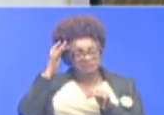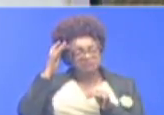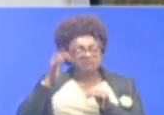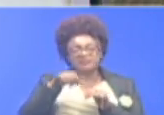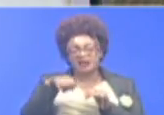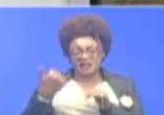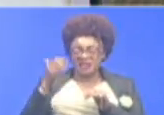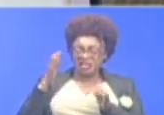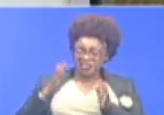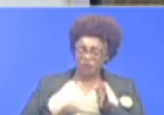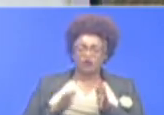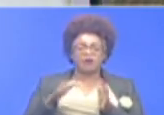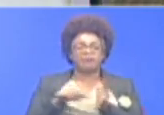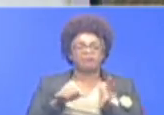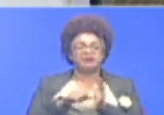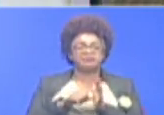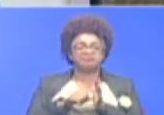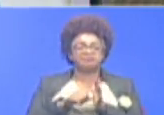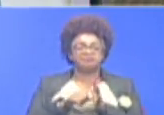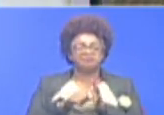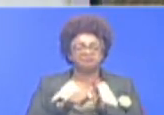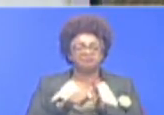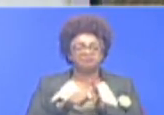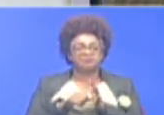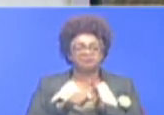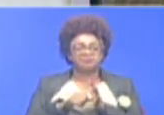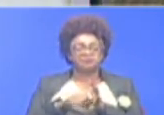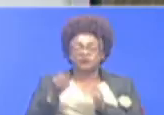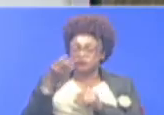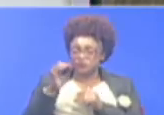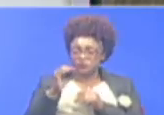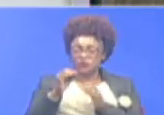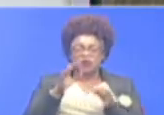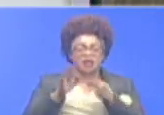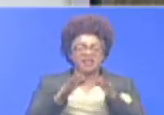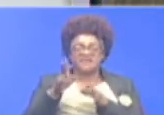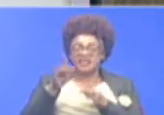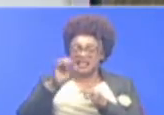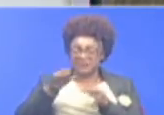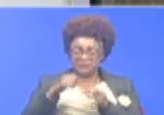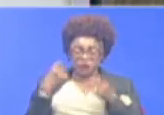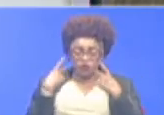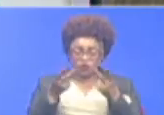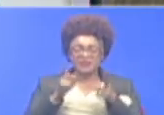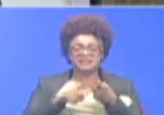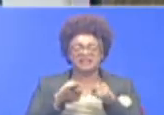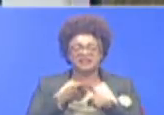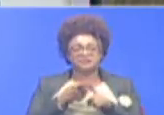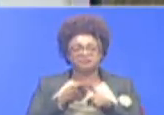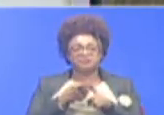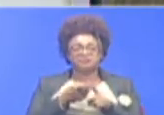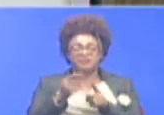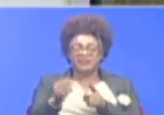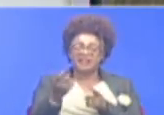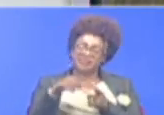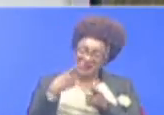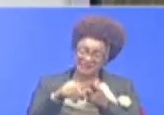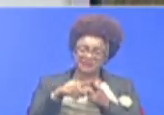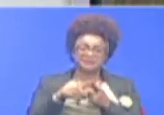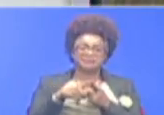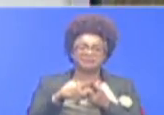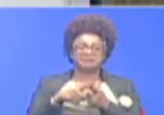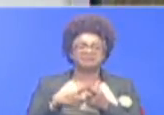ethical problem. So that's when our KEBS comes in. So if KEBS look at the standards and they're way above, in this case, it's 10 parts per